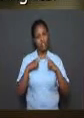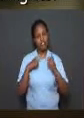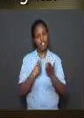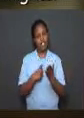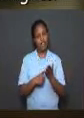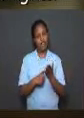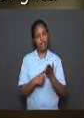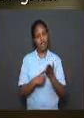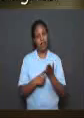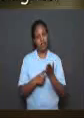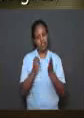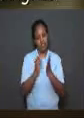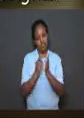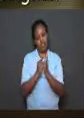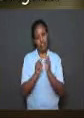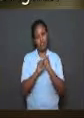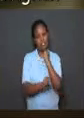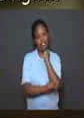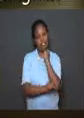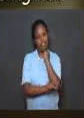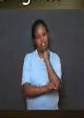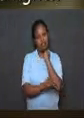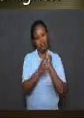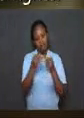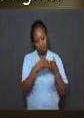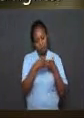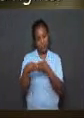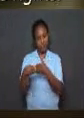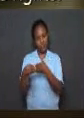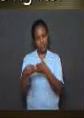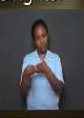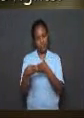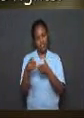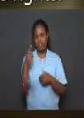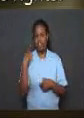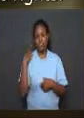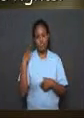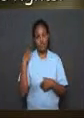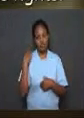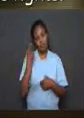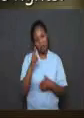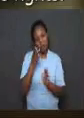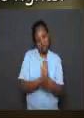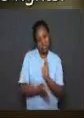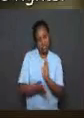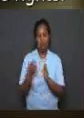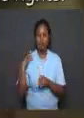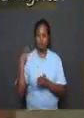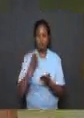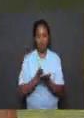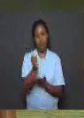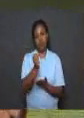to established rules and principles for the protection and enforcement of private